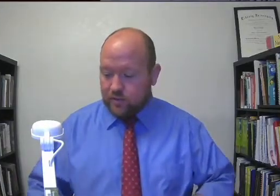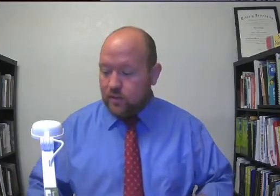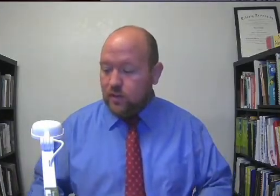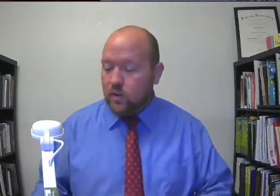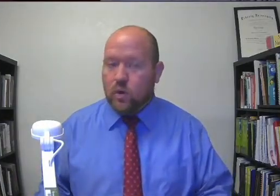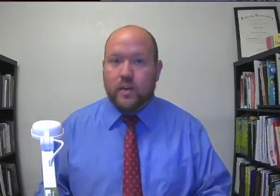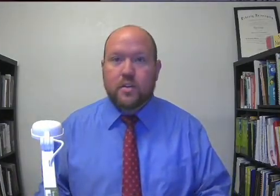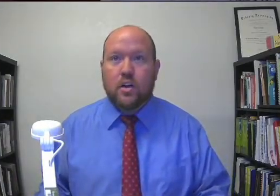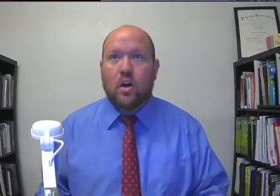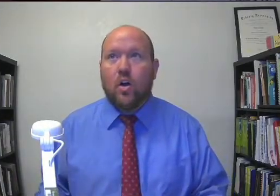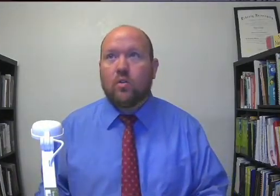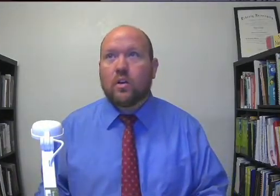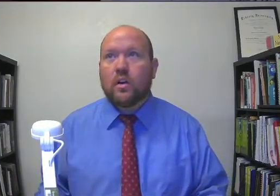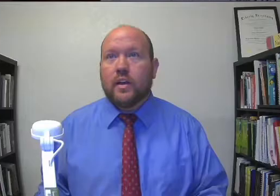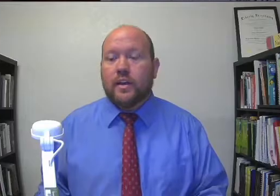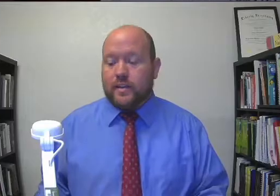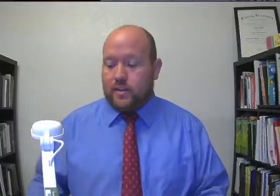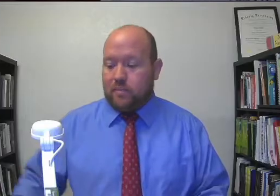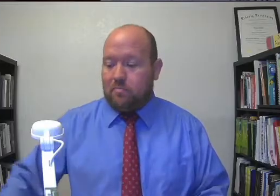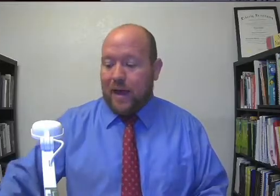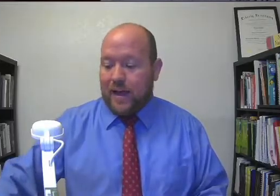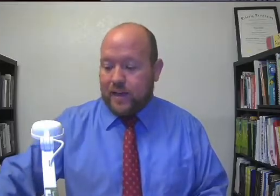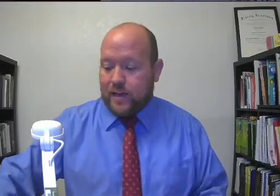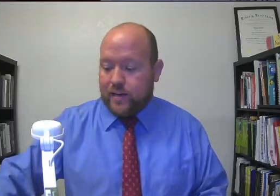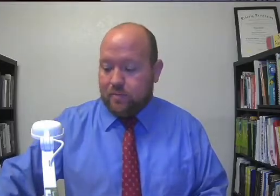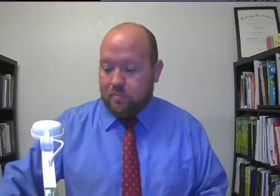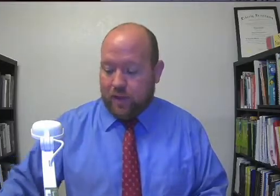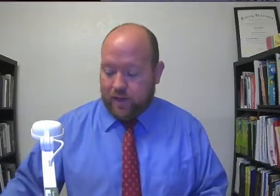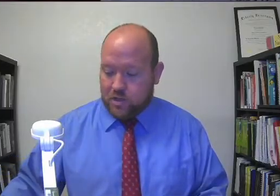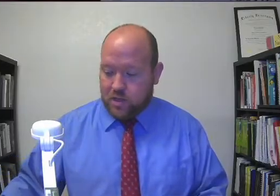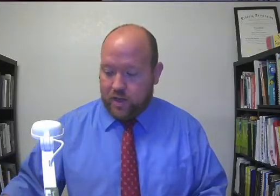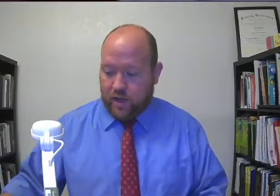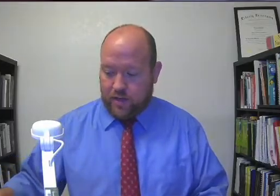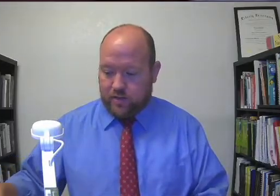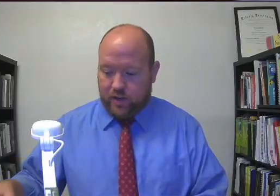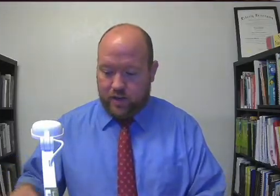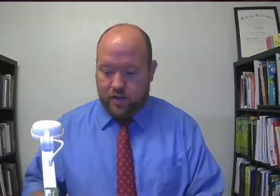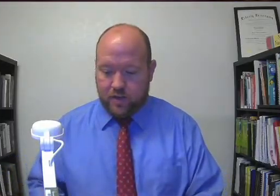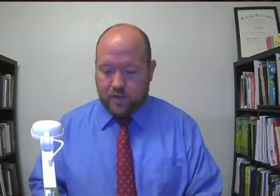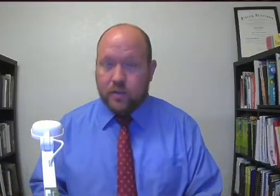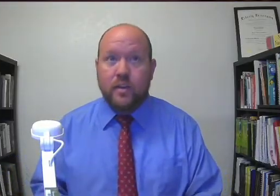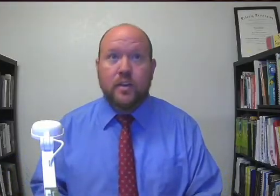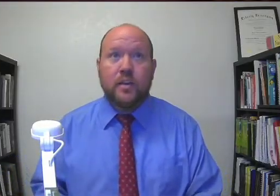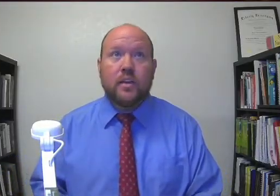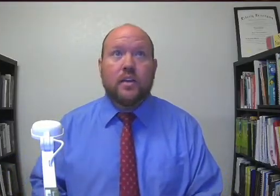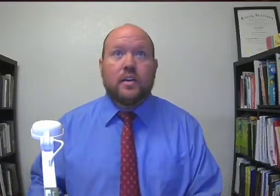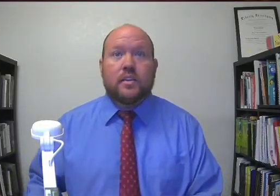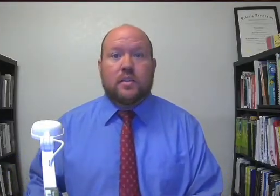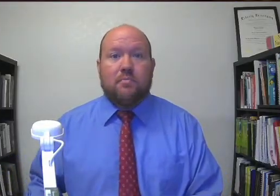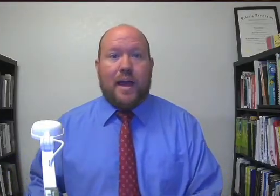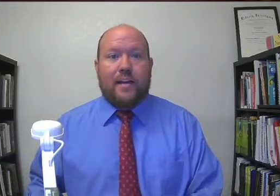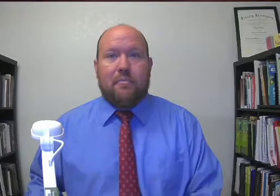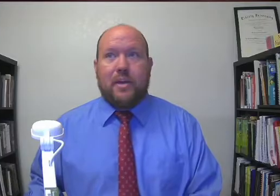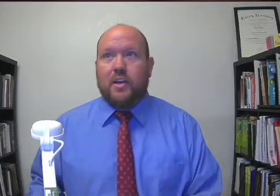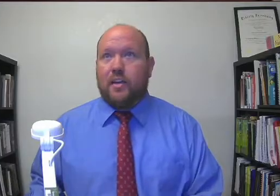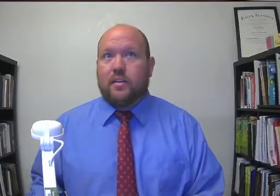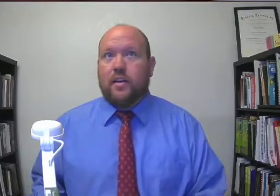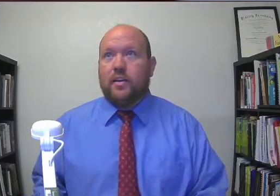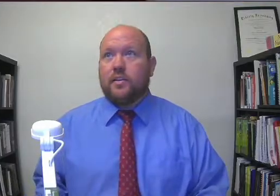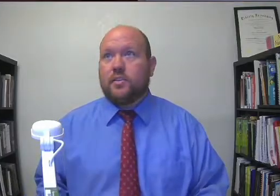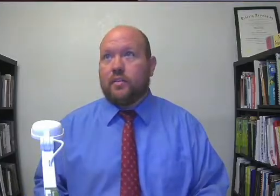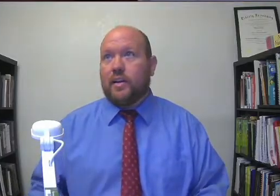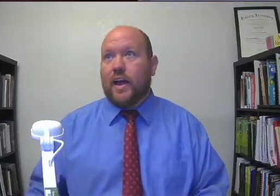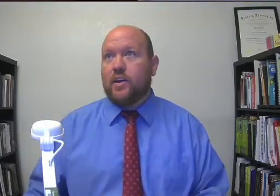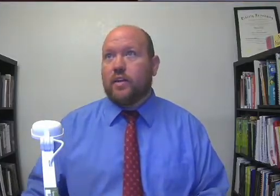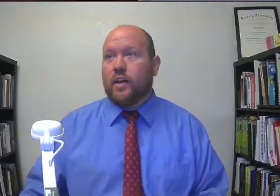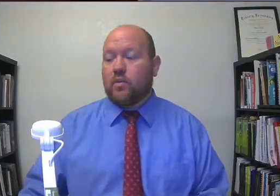8. We're going to turn over to the back of page 8. So the back of page 8.